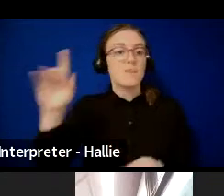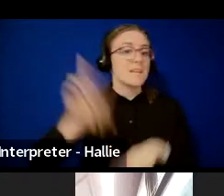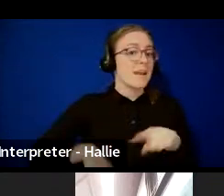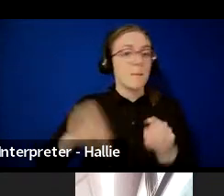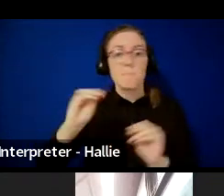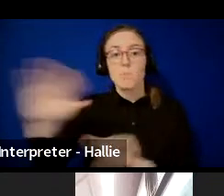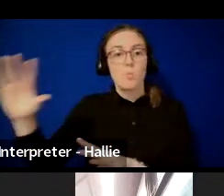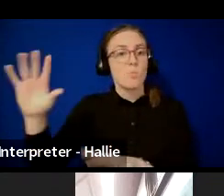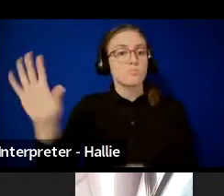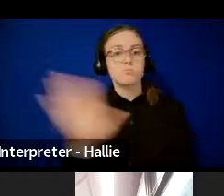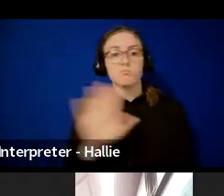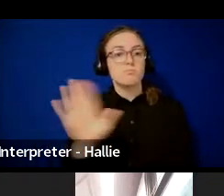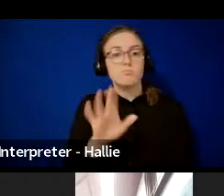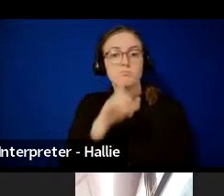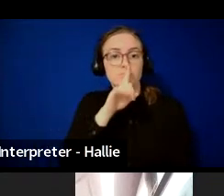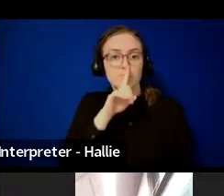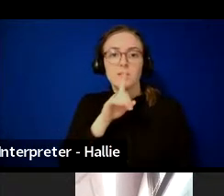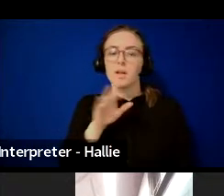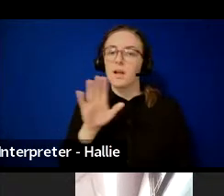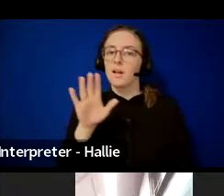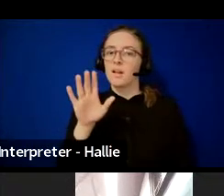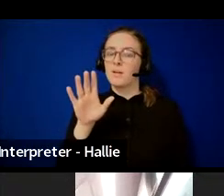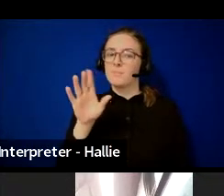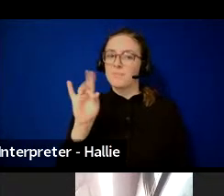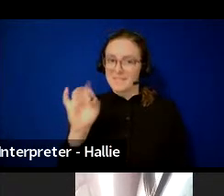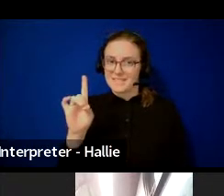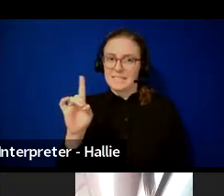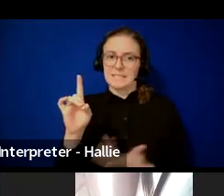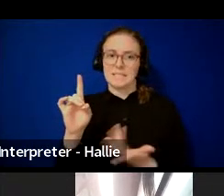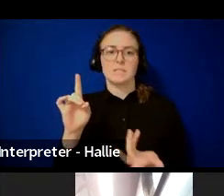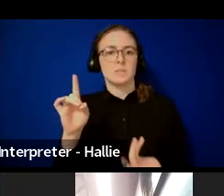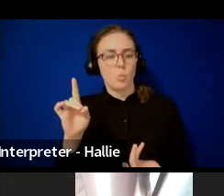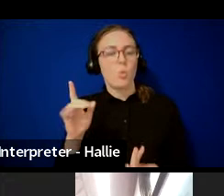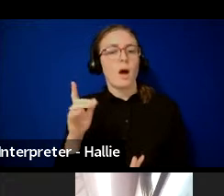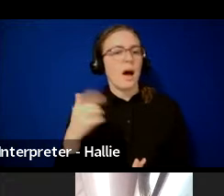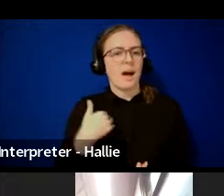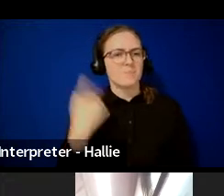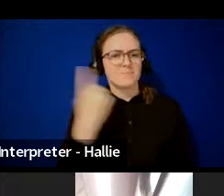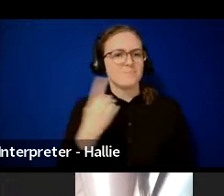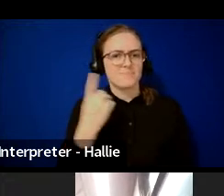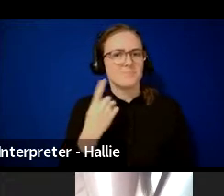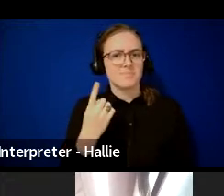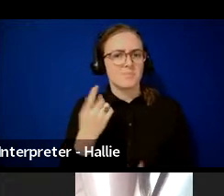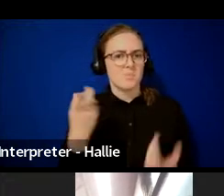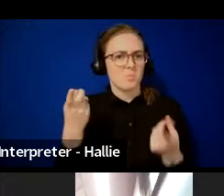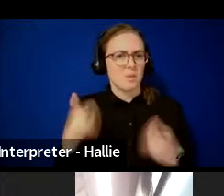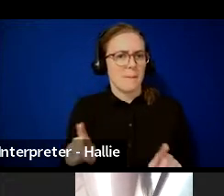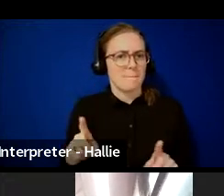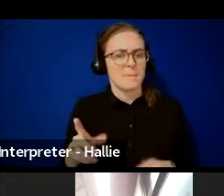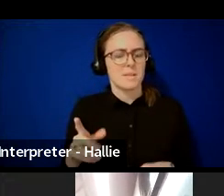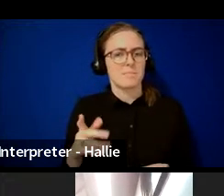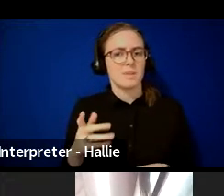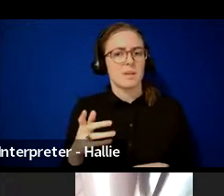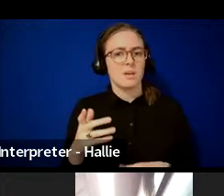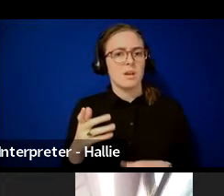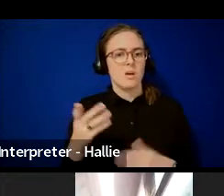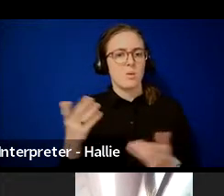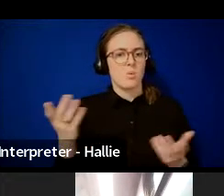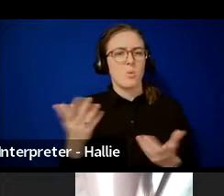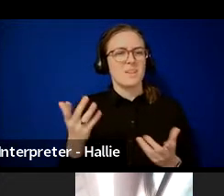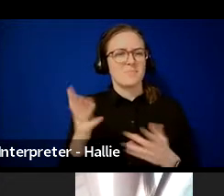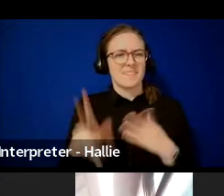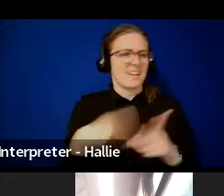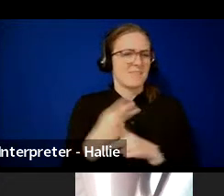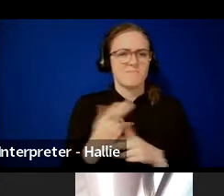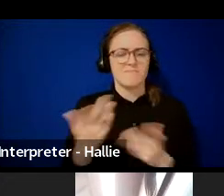to have it placed in another area. I just would like to know what happened or just give us some type of